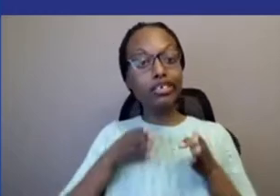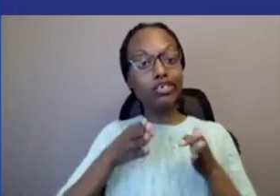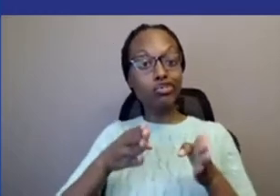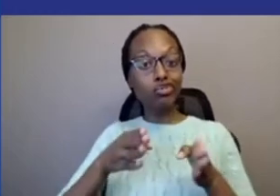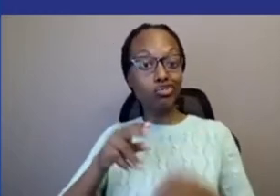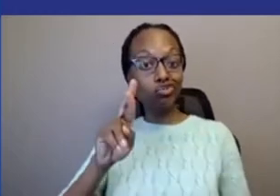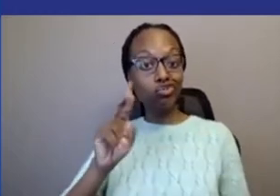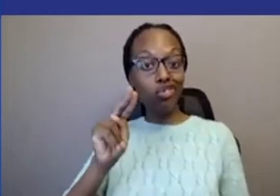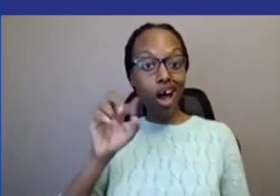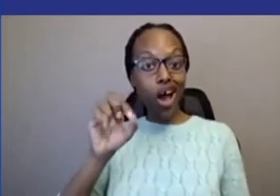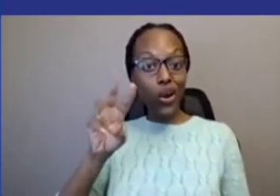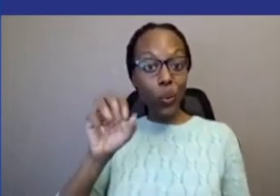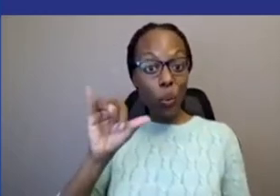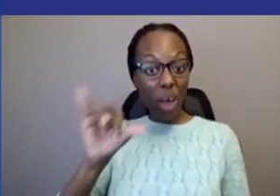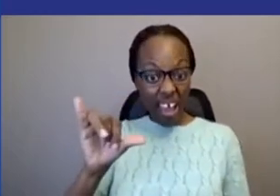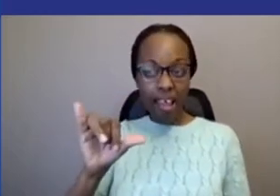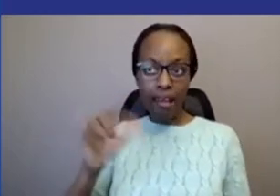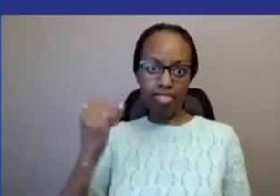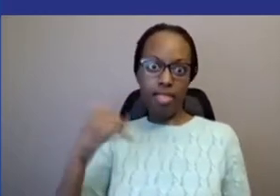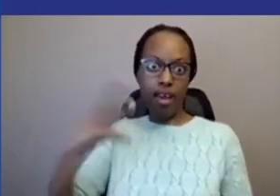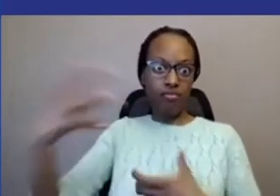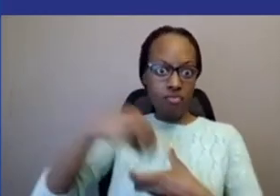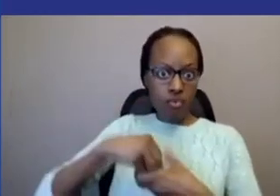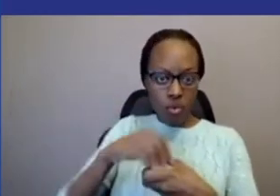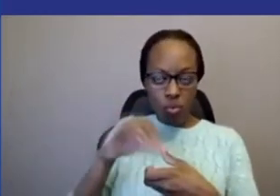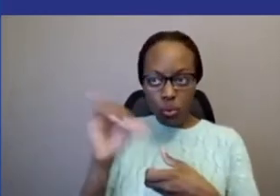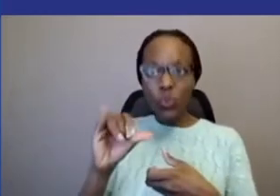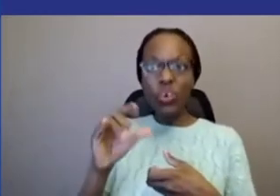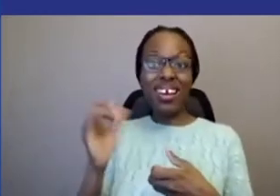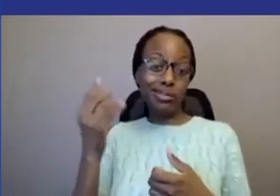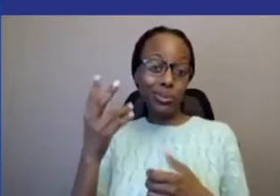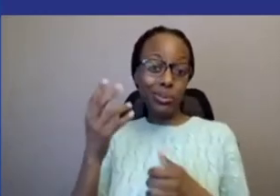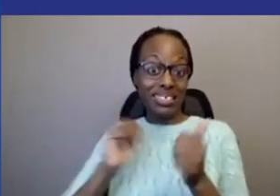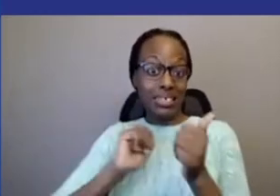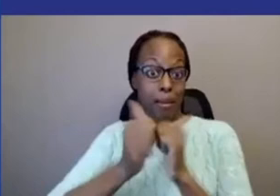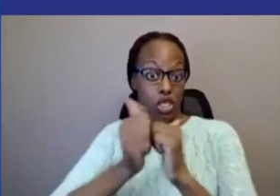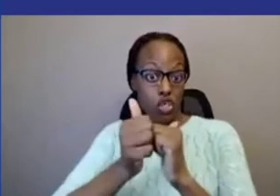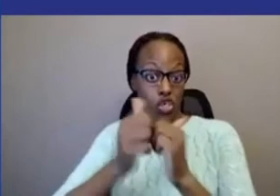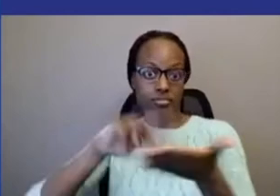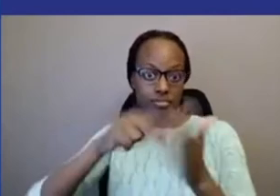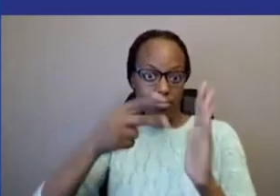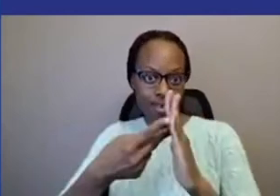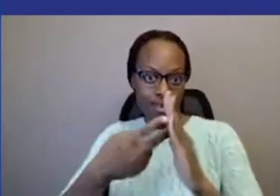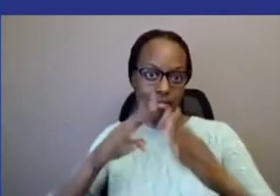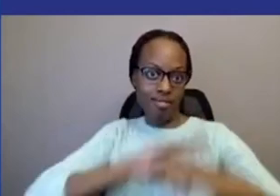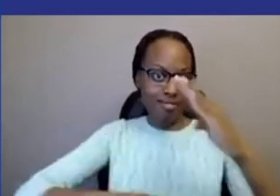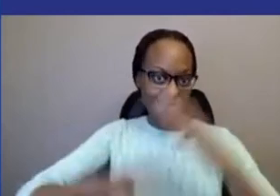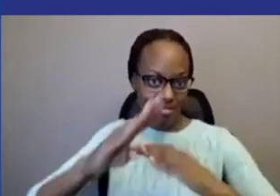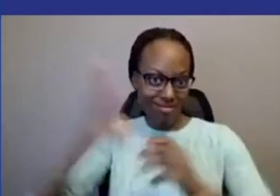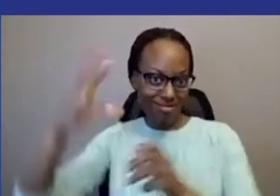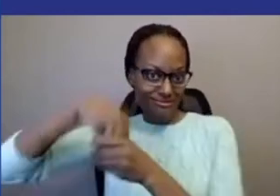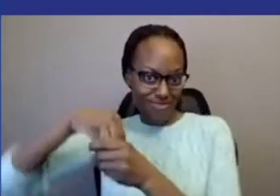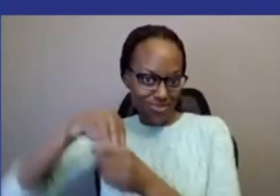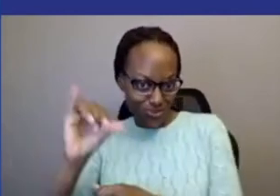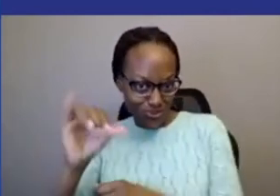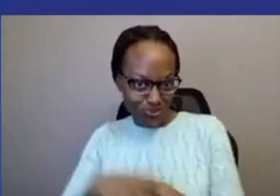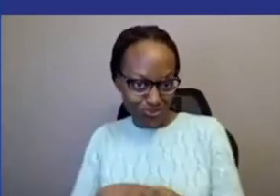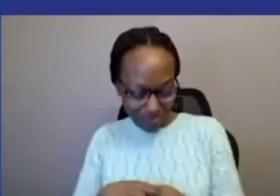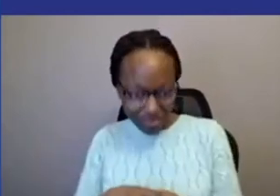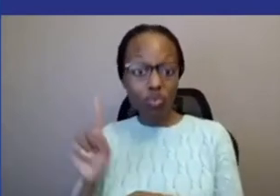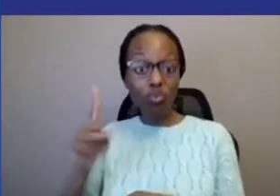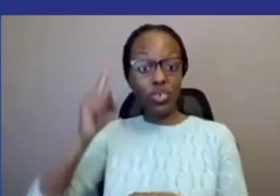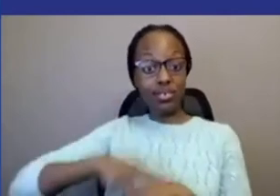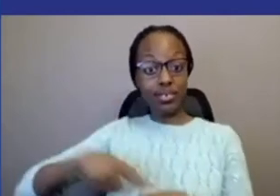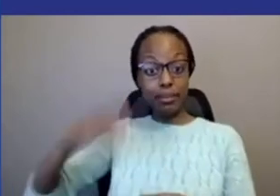some martial arts in there. Hello. When I first experienced it as a young adult was 1982 on the pier, and it